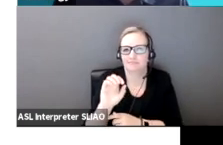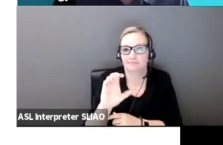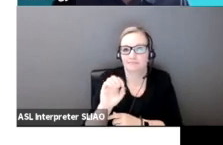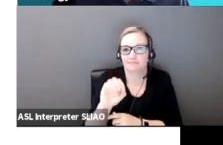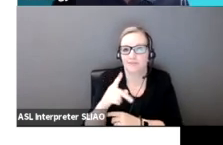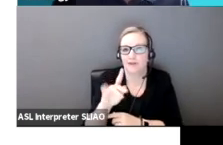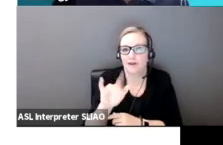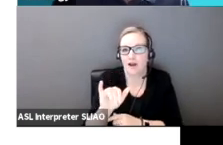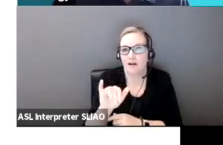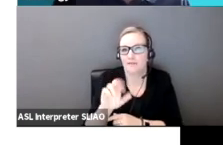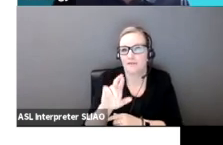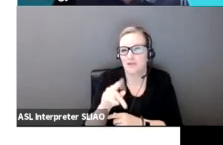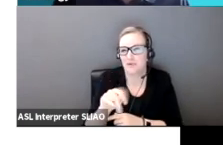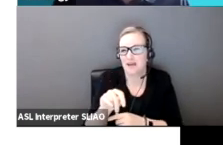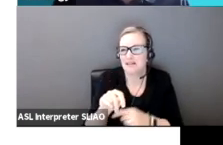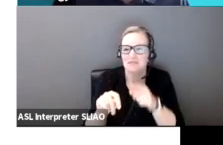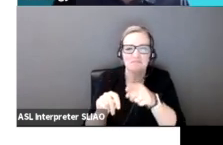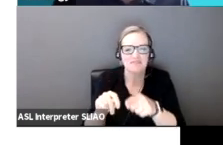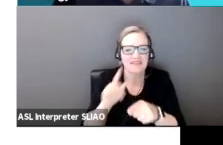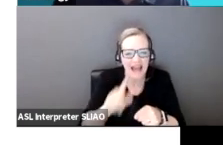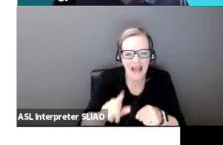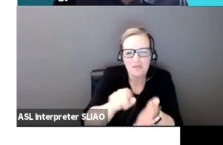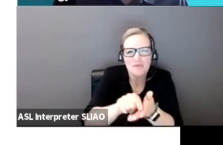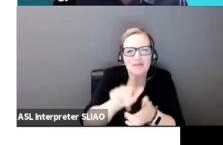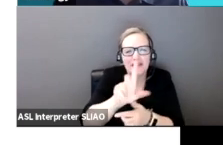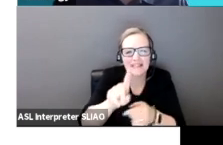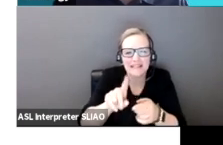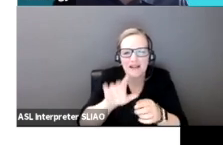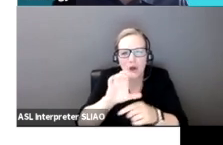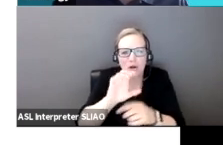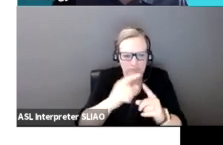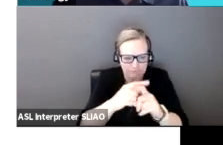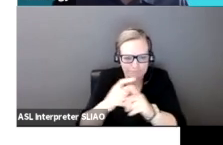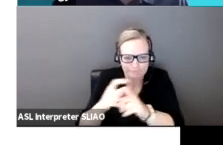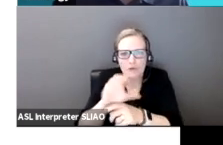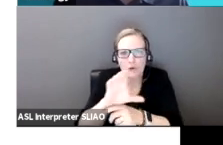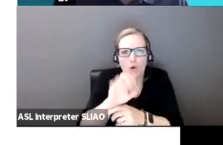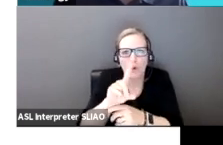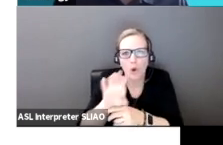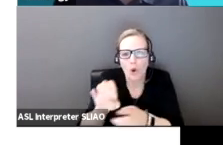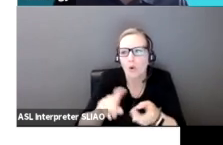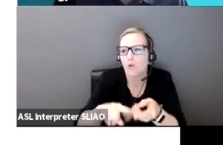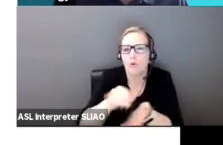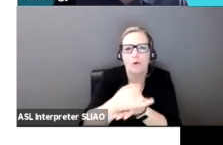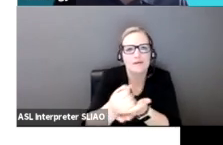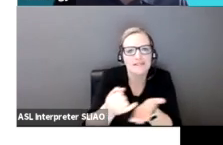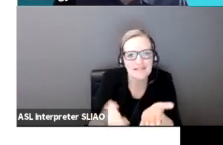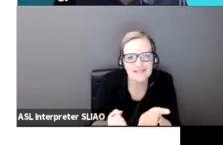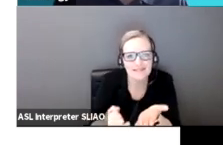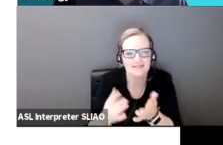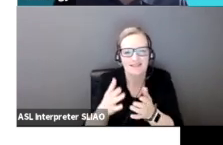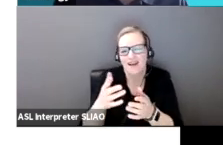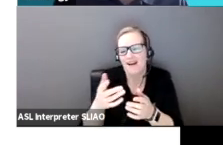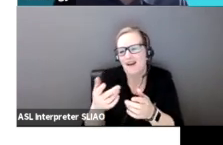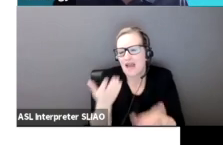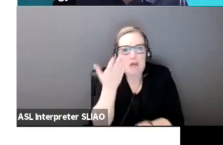code. You might be able to claim an industrial design registration for the aesthetic aspect of something that's